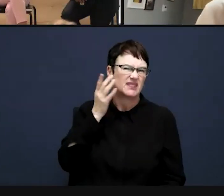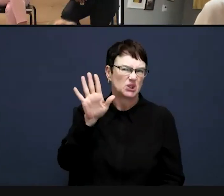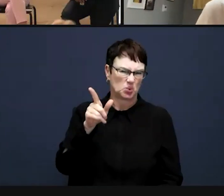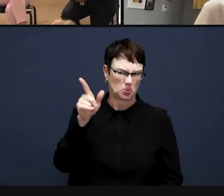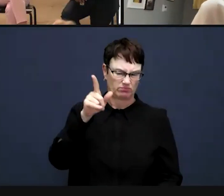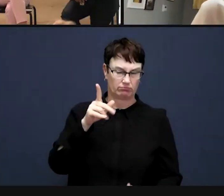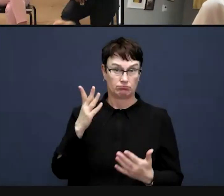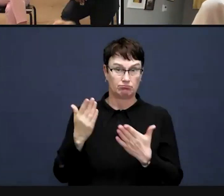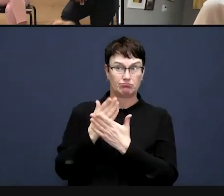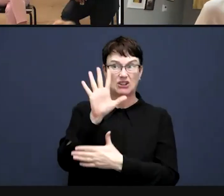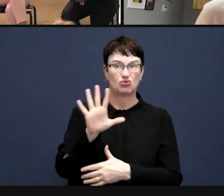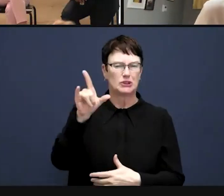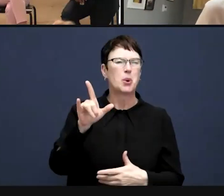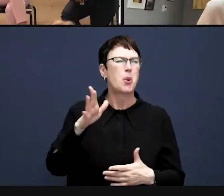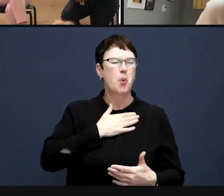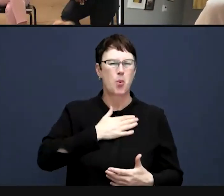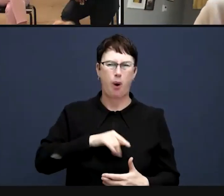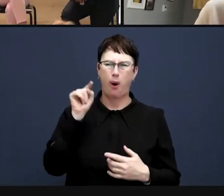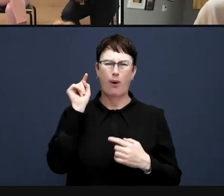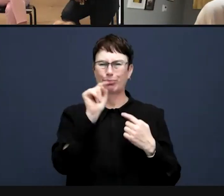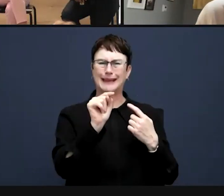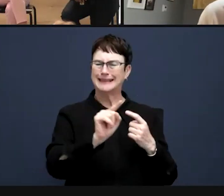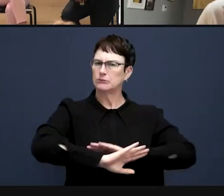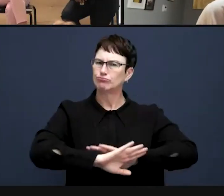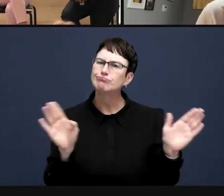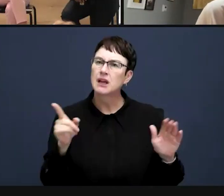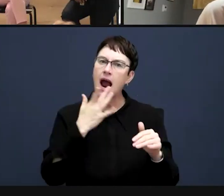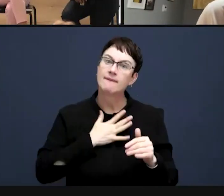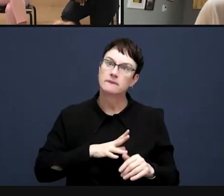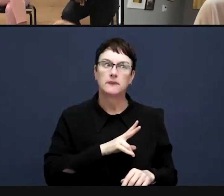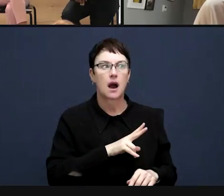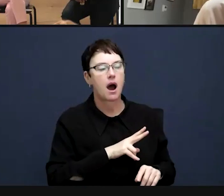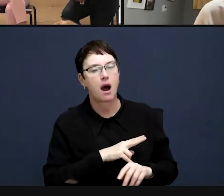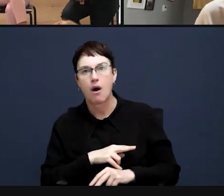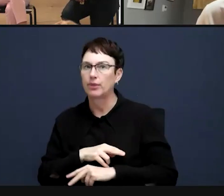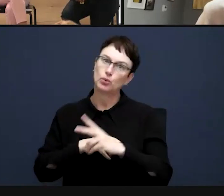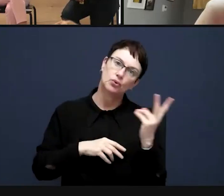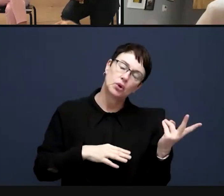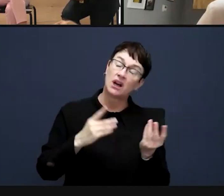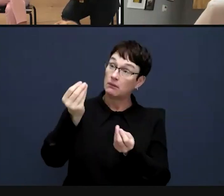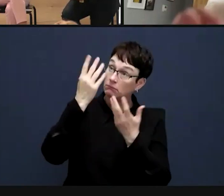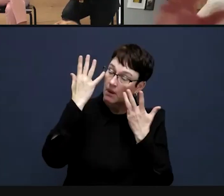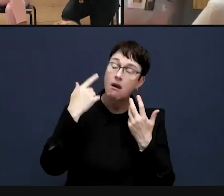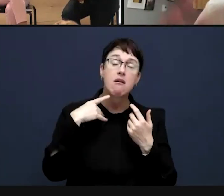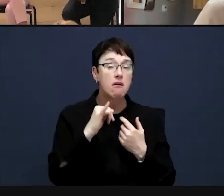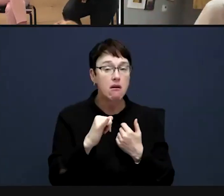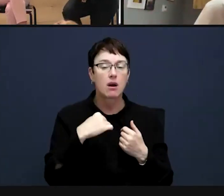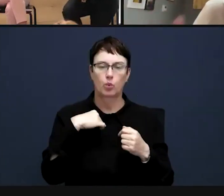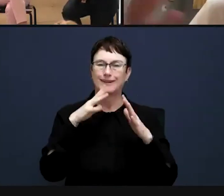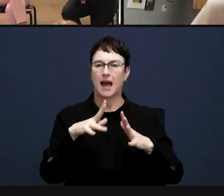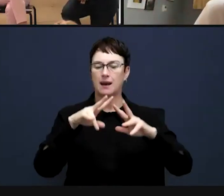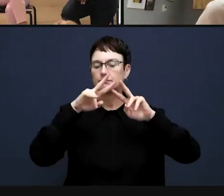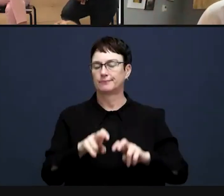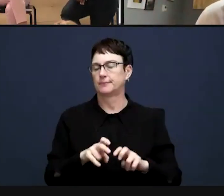region on accessibility, which could be the MENA region, for example. So it's interesting, and we're working on that. Hopefully, we will see these first